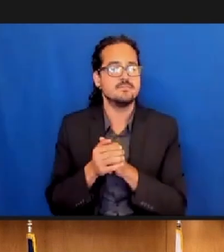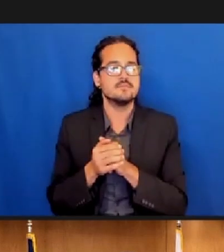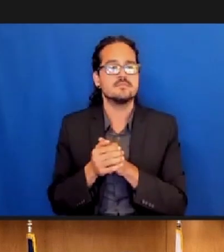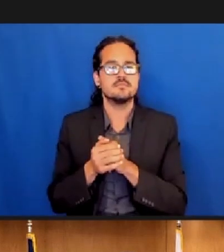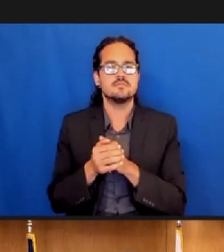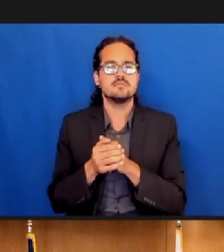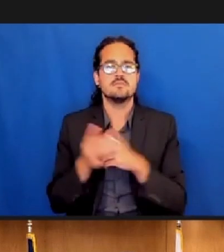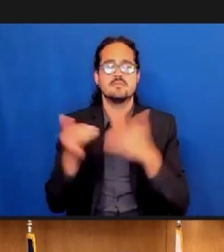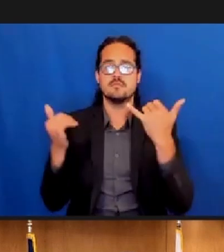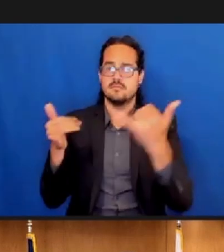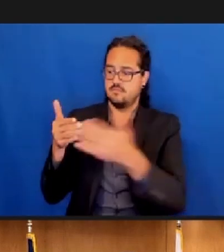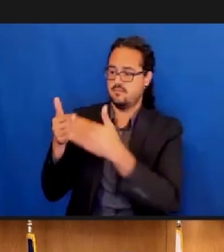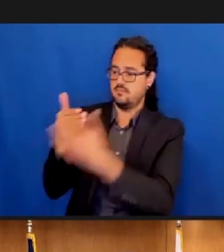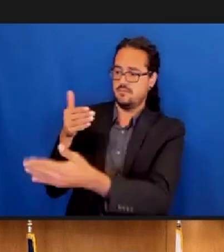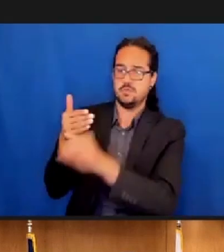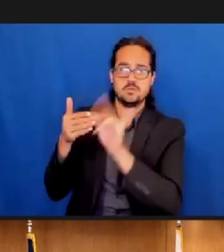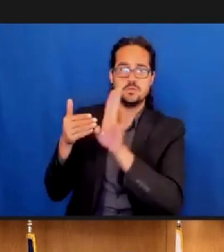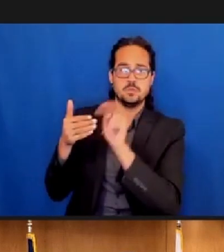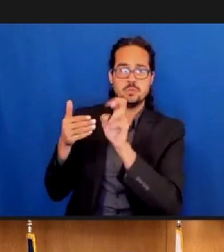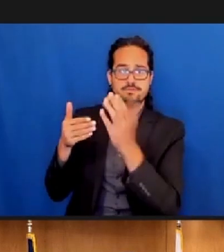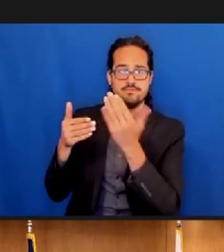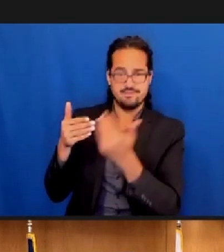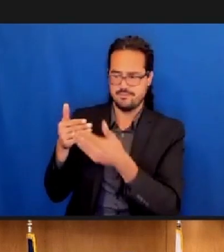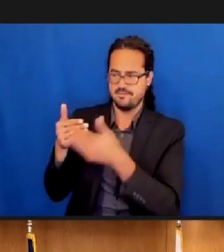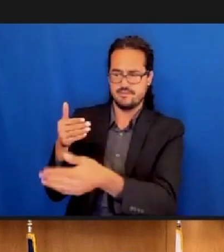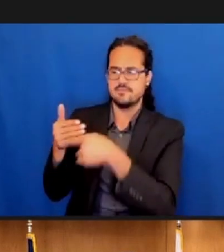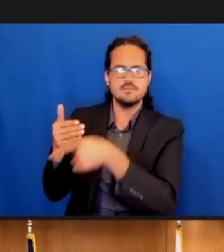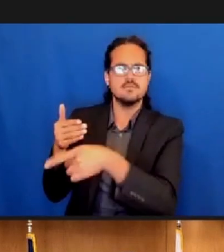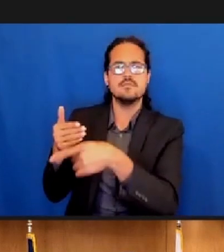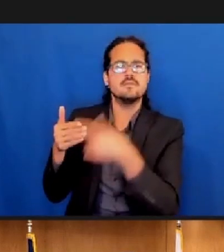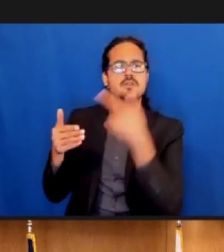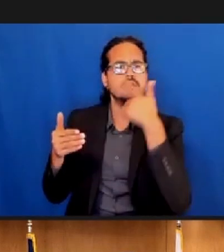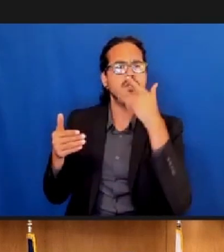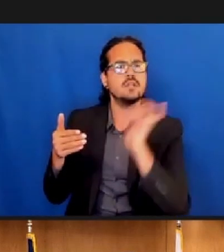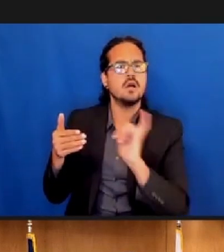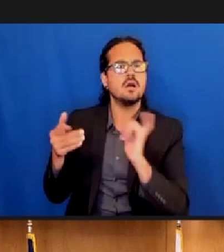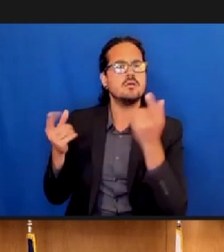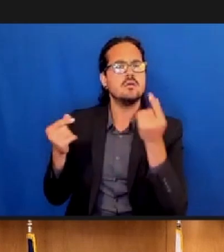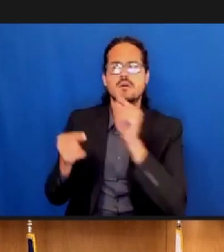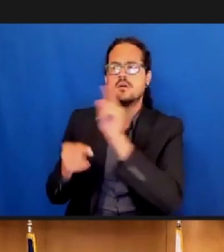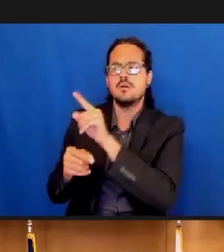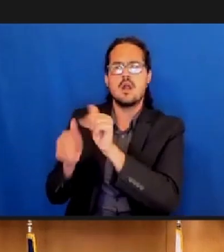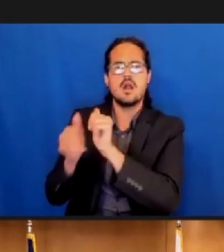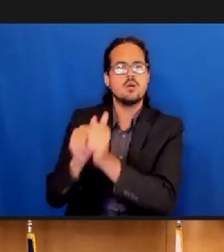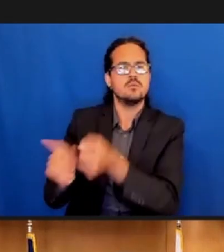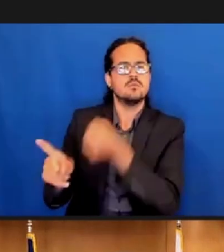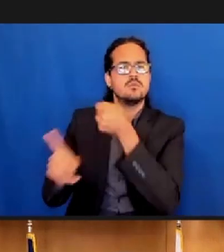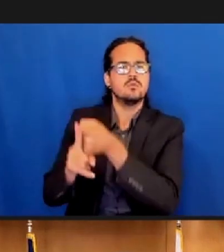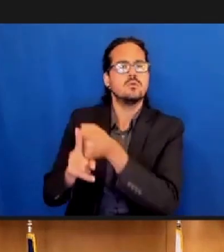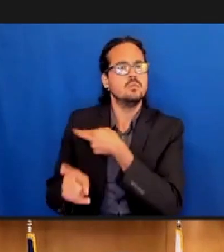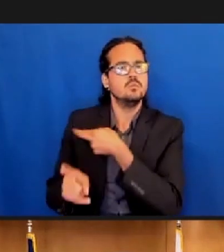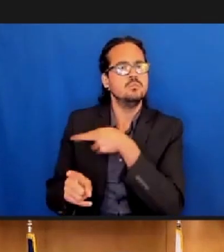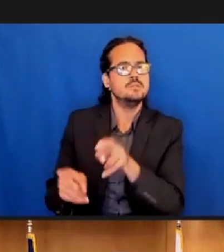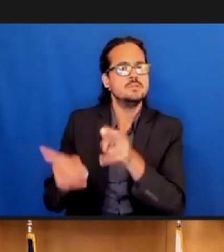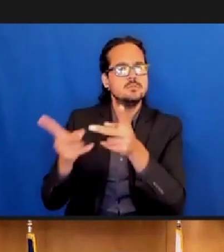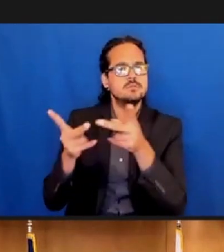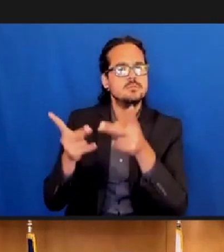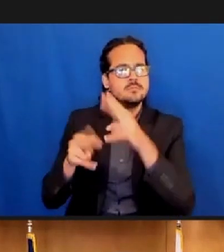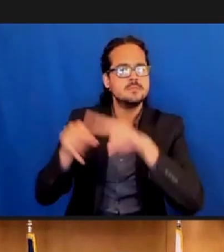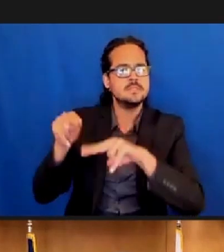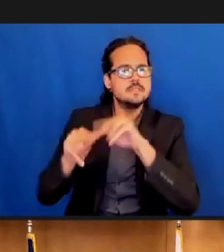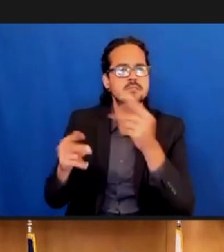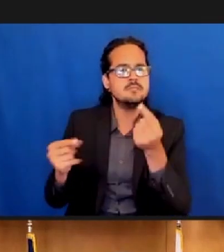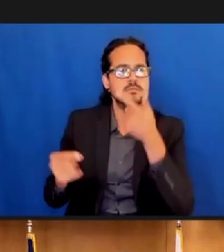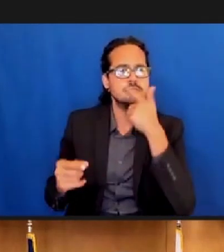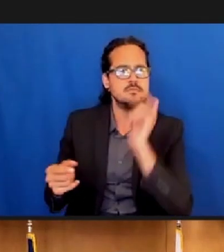model, what happens for houses of worship? Are there still restrictions in place there?